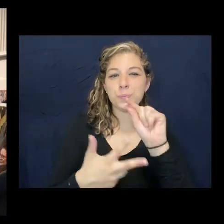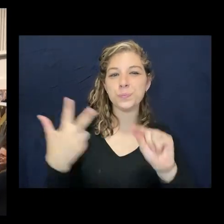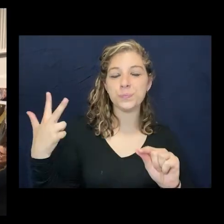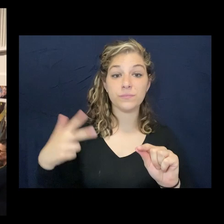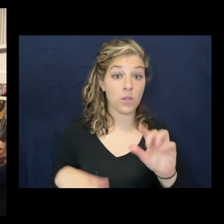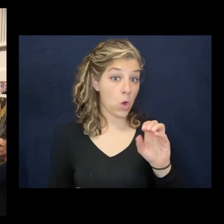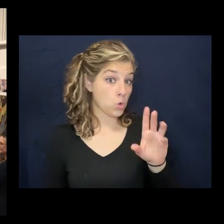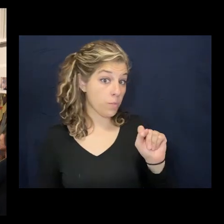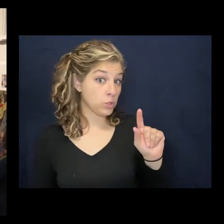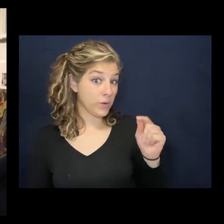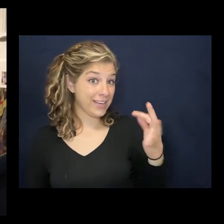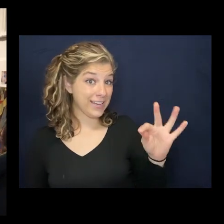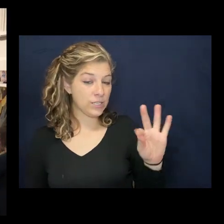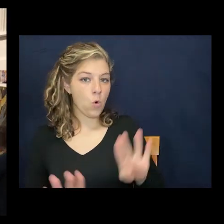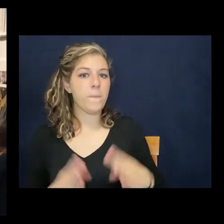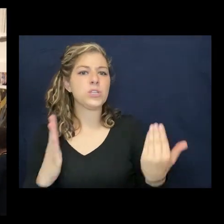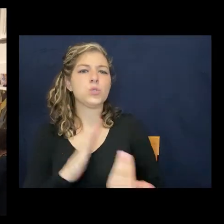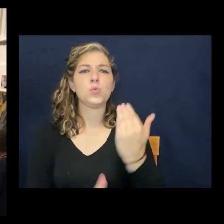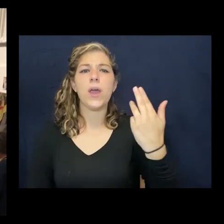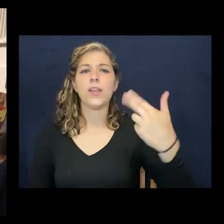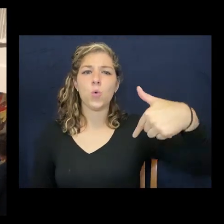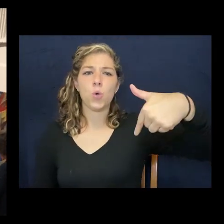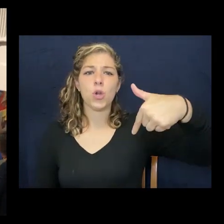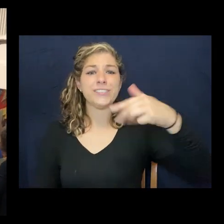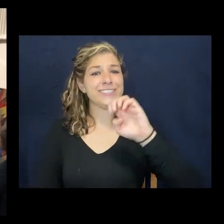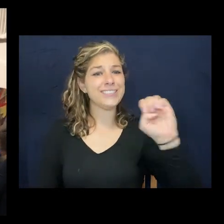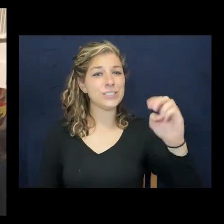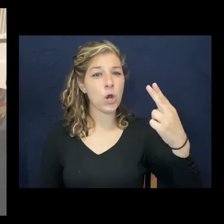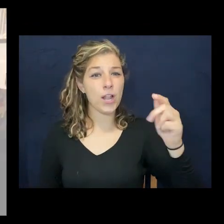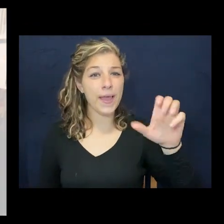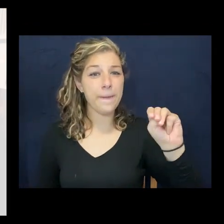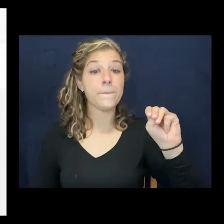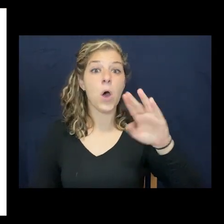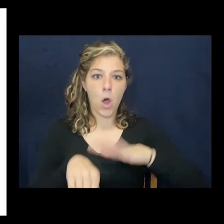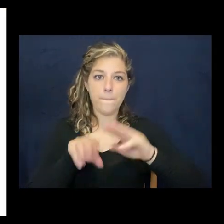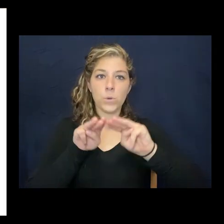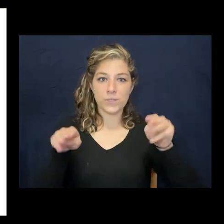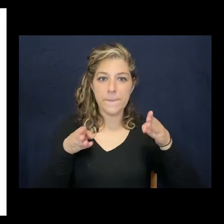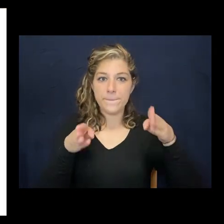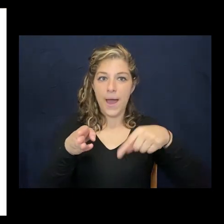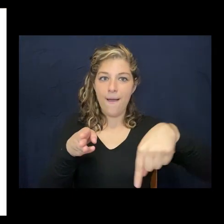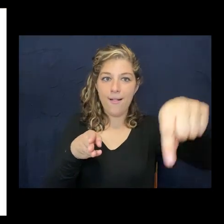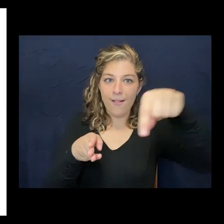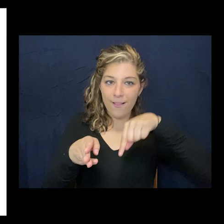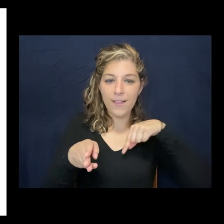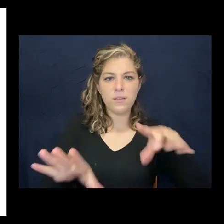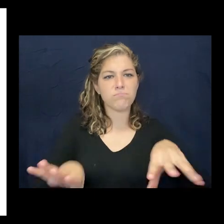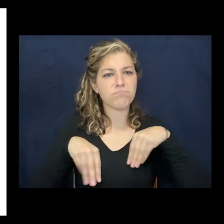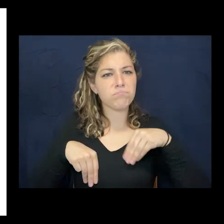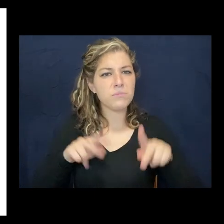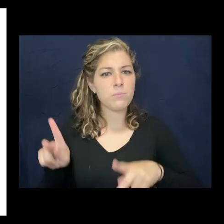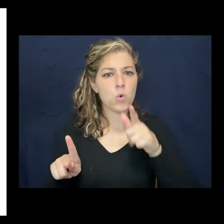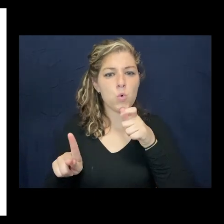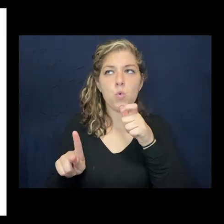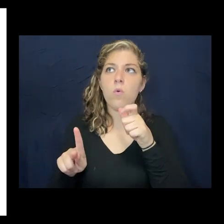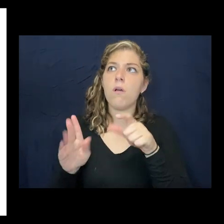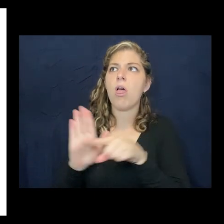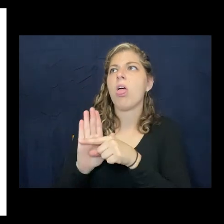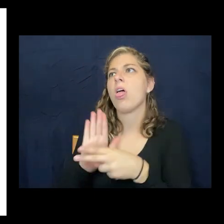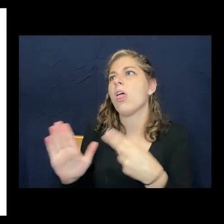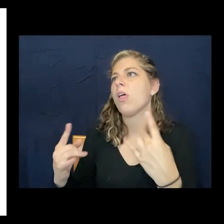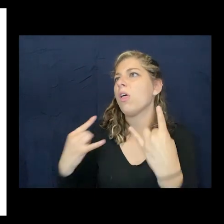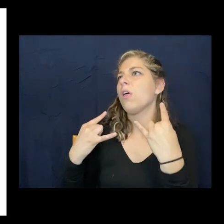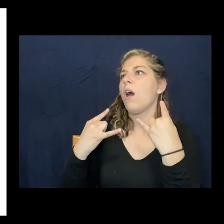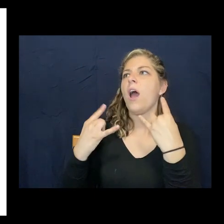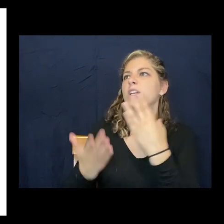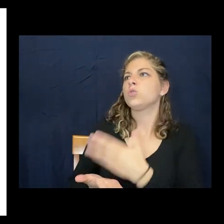In October 2019, we opened our new headquarters in East Harlem on Museum Mile that embraces individuals at risk of stigma